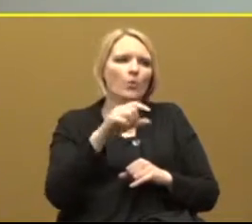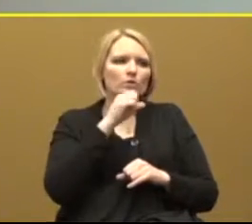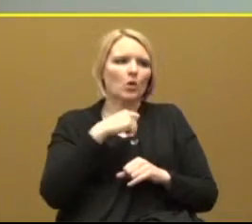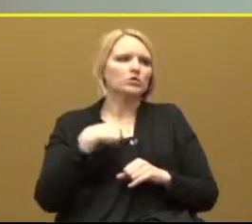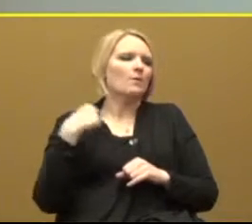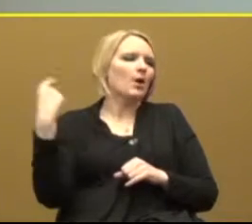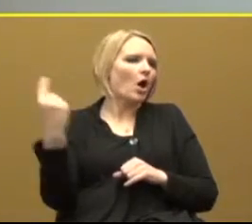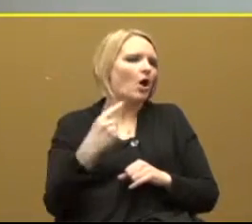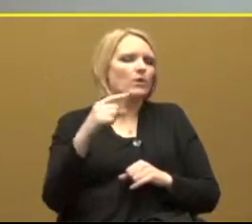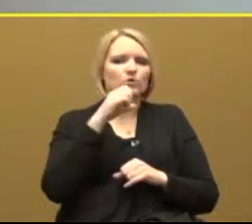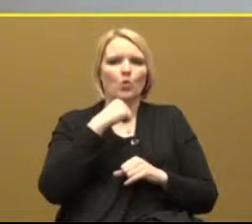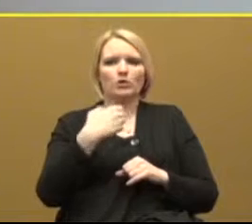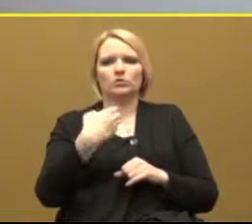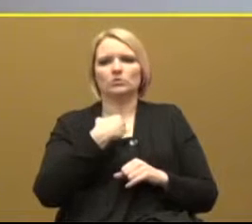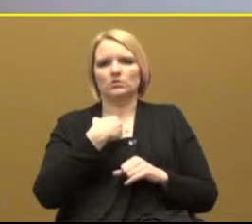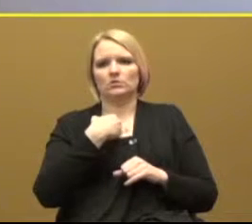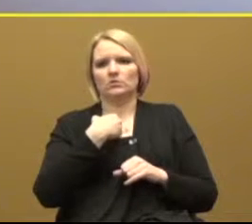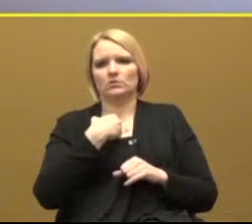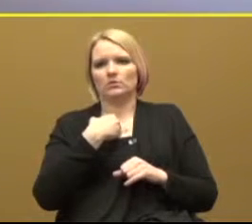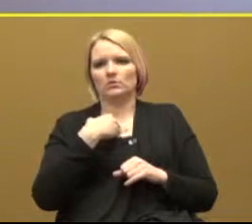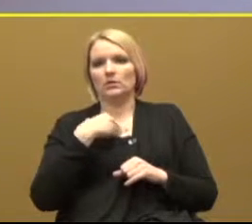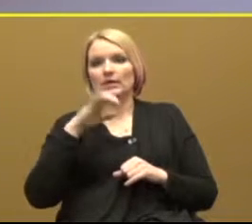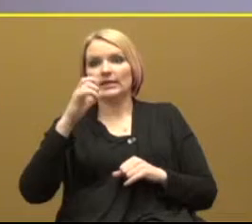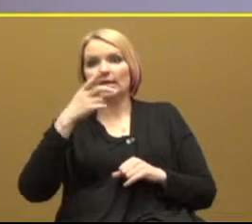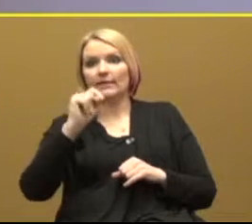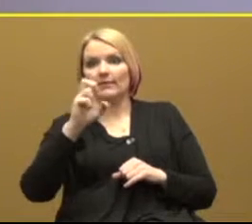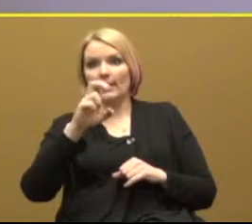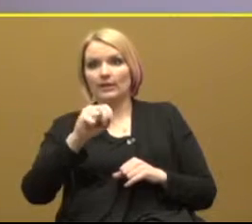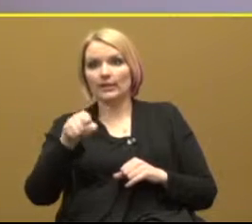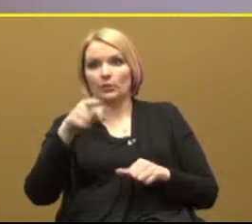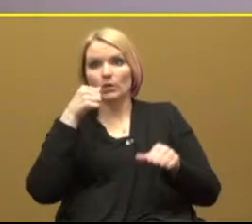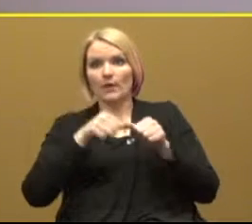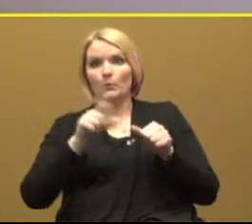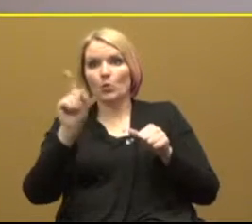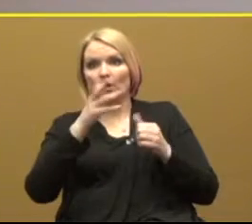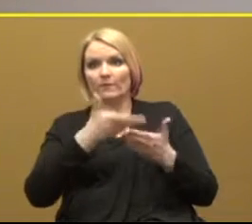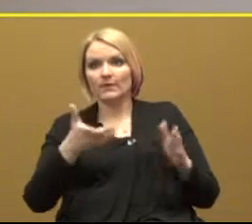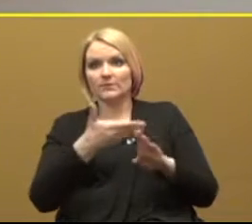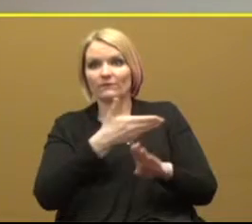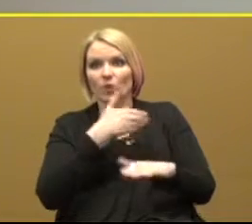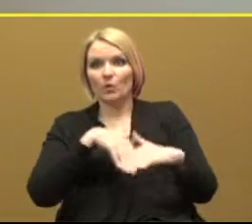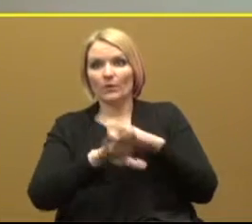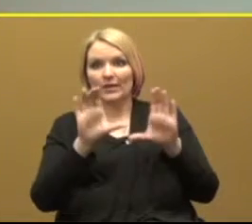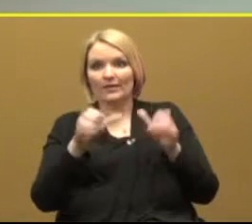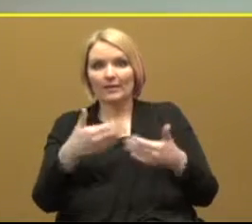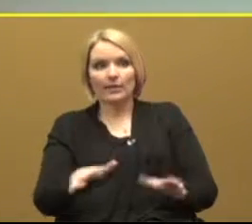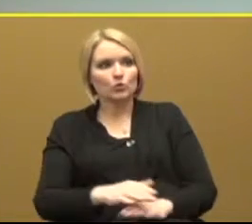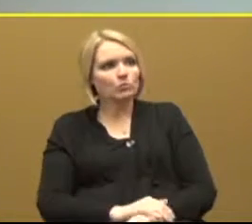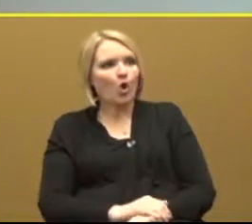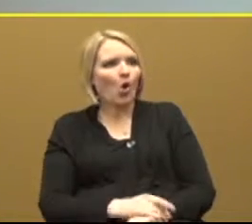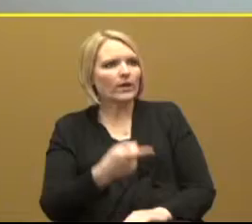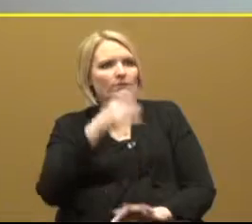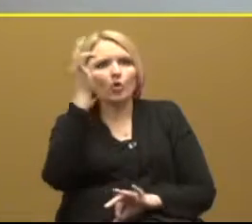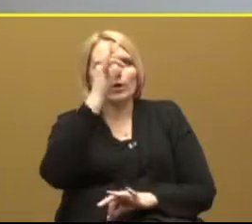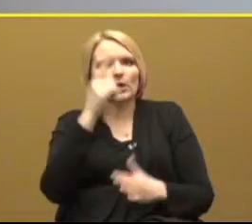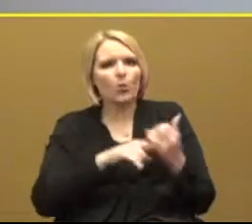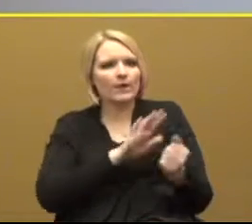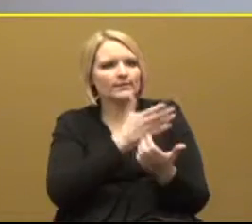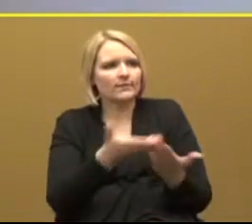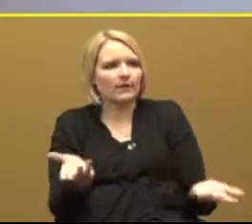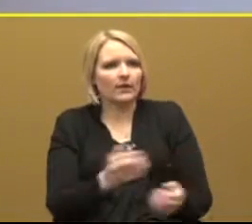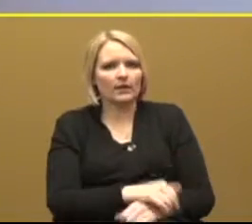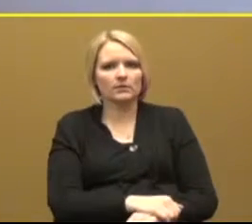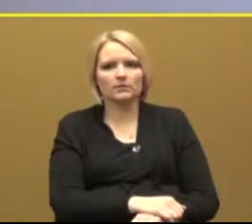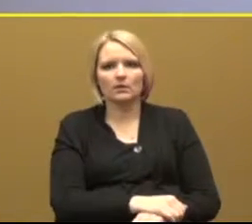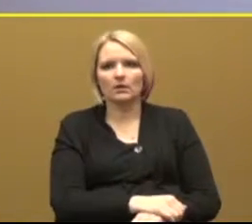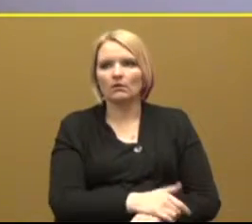orange. Did Ethan know where his stuff was before we made it into this classroom? No. Ethan had no